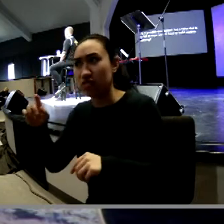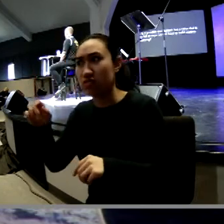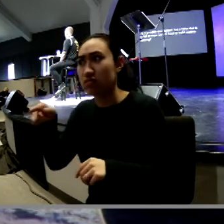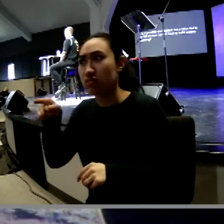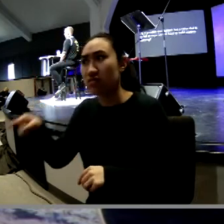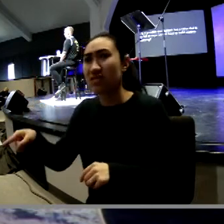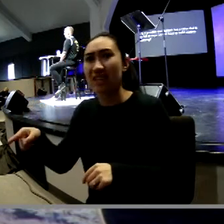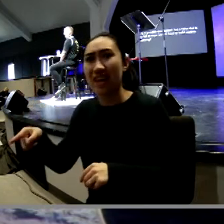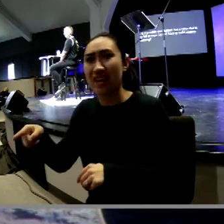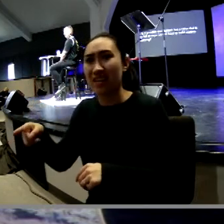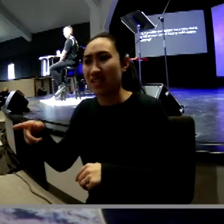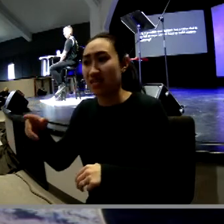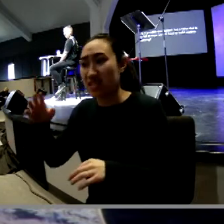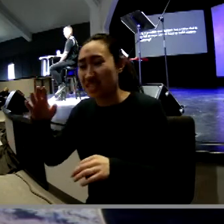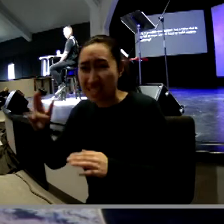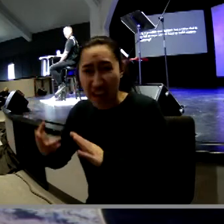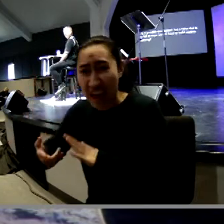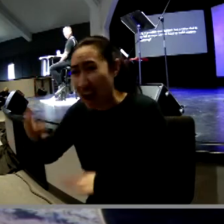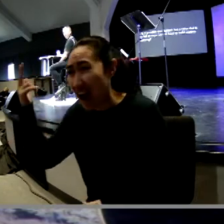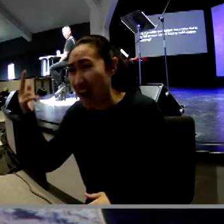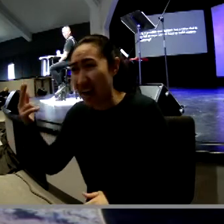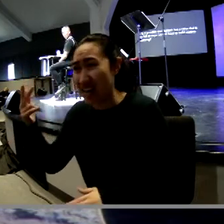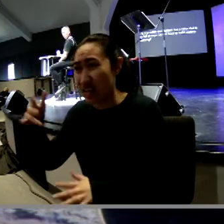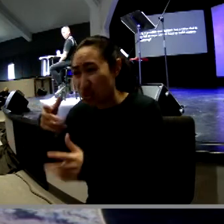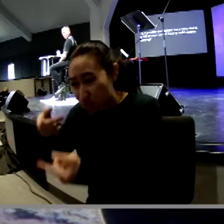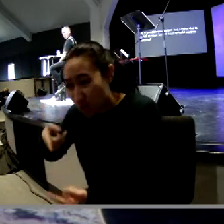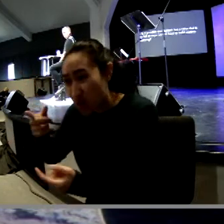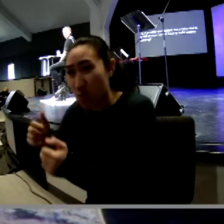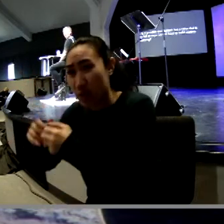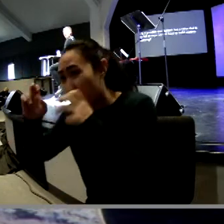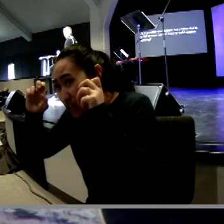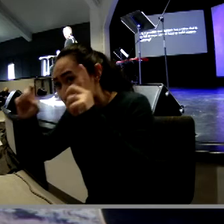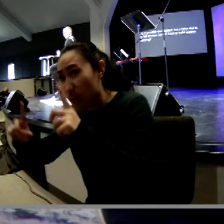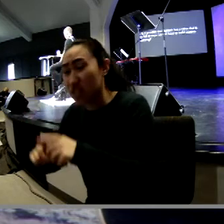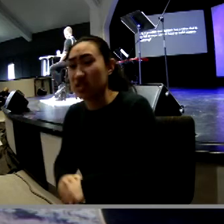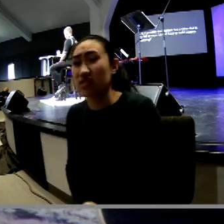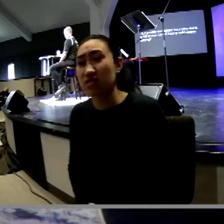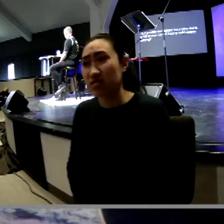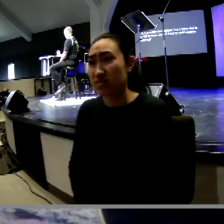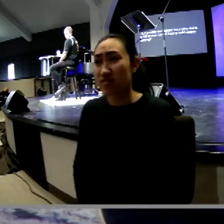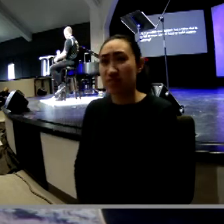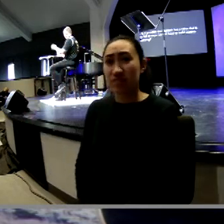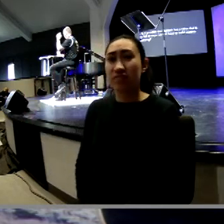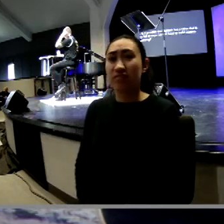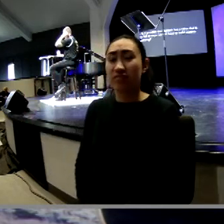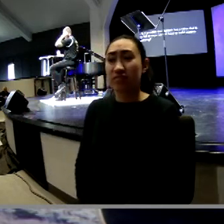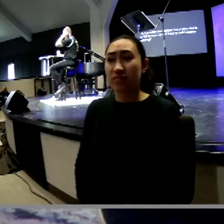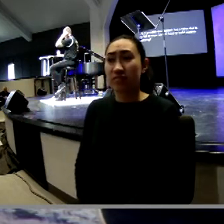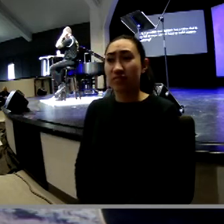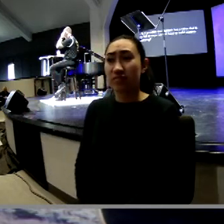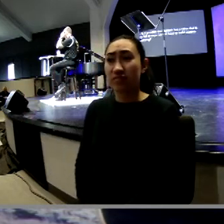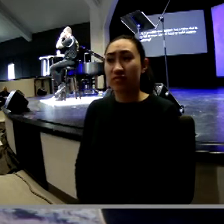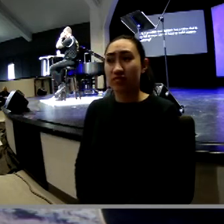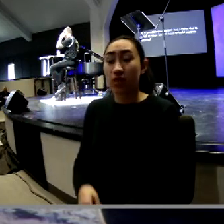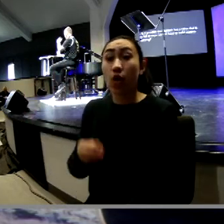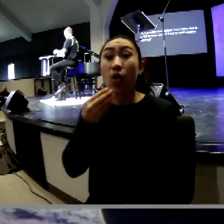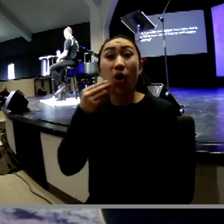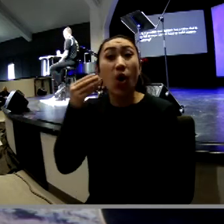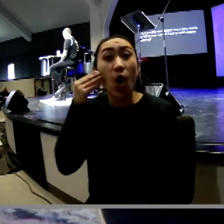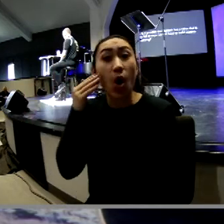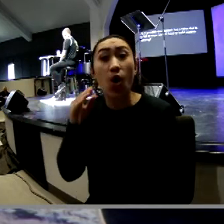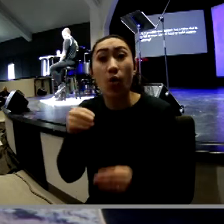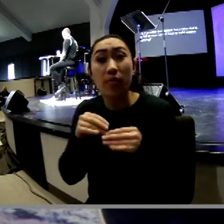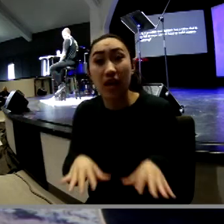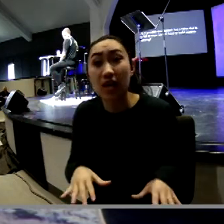Tent City once a month with guys in our church? We go and we bring our trailer over there and a couple of our grills and we cook brunch for